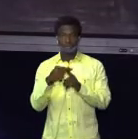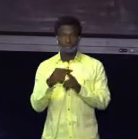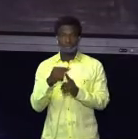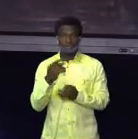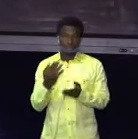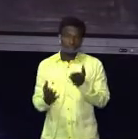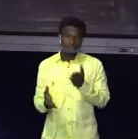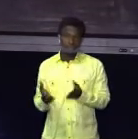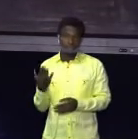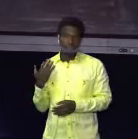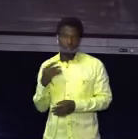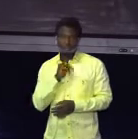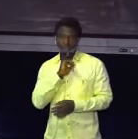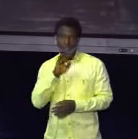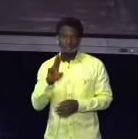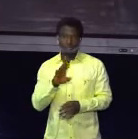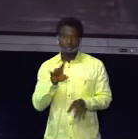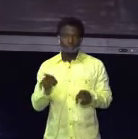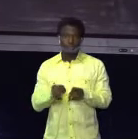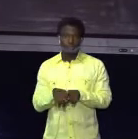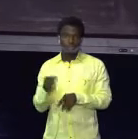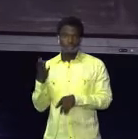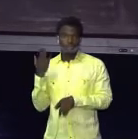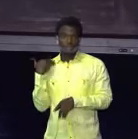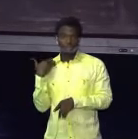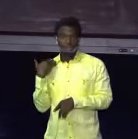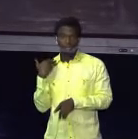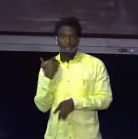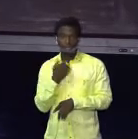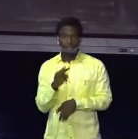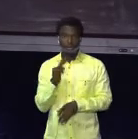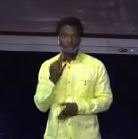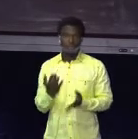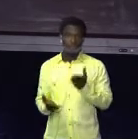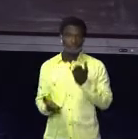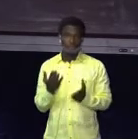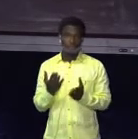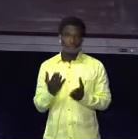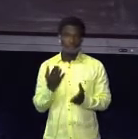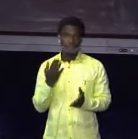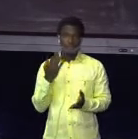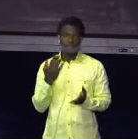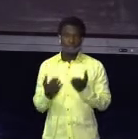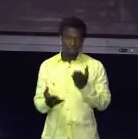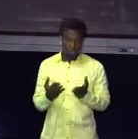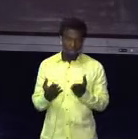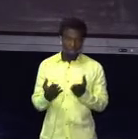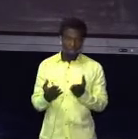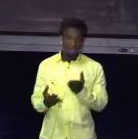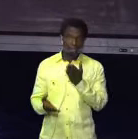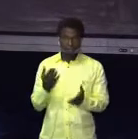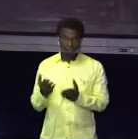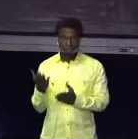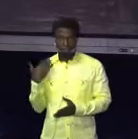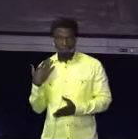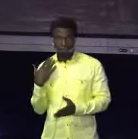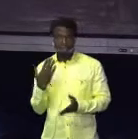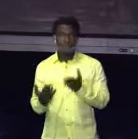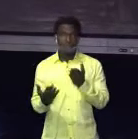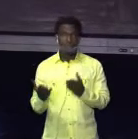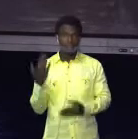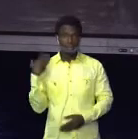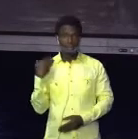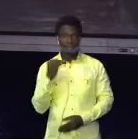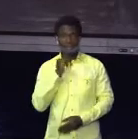The word might is used as the past tense of the word may. May, might. Might